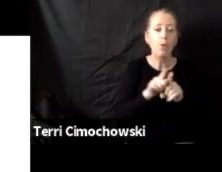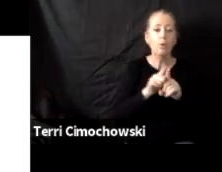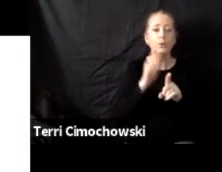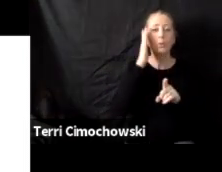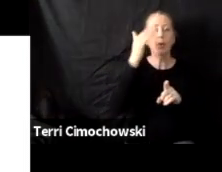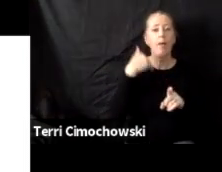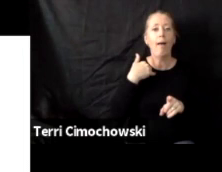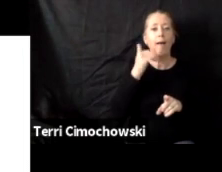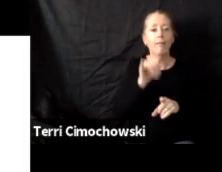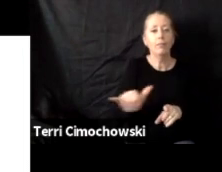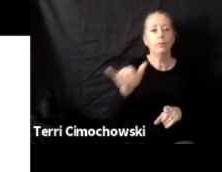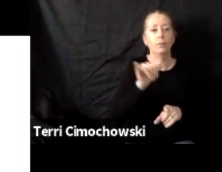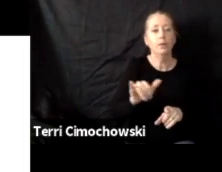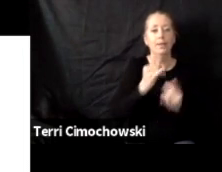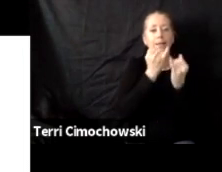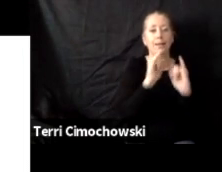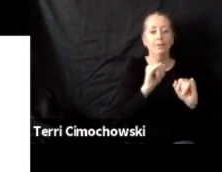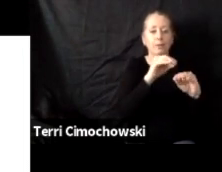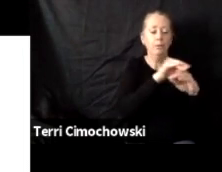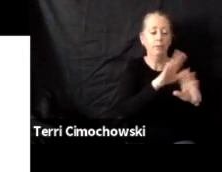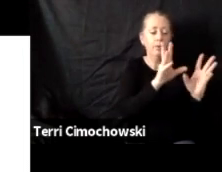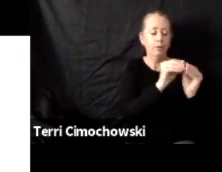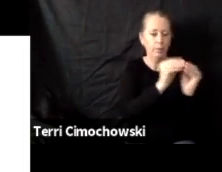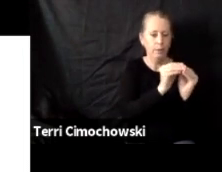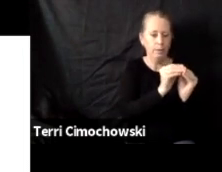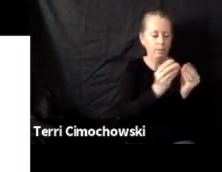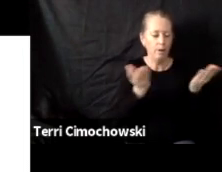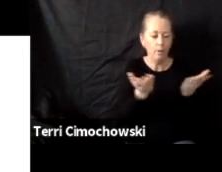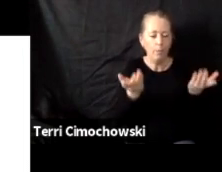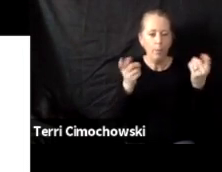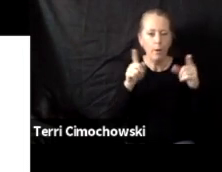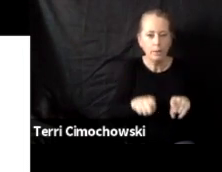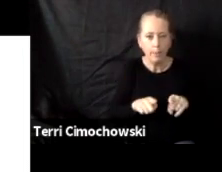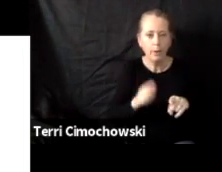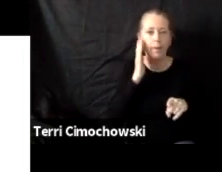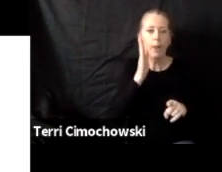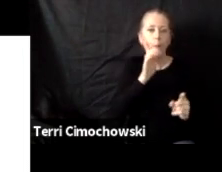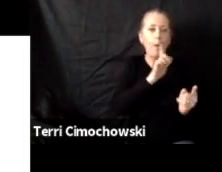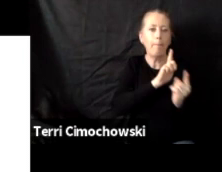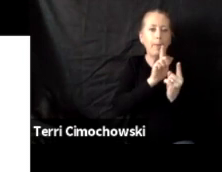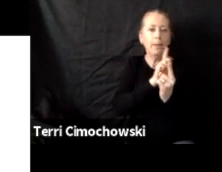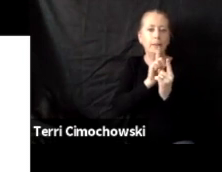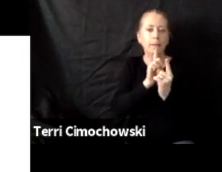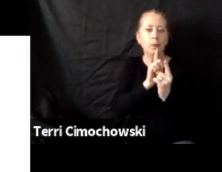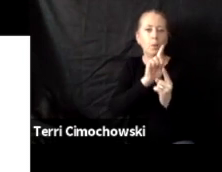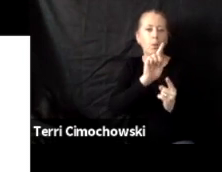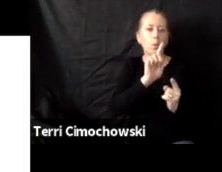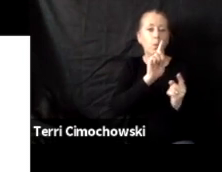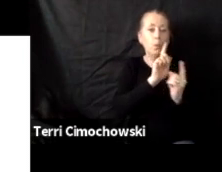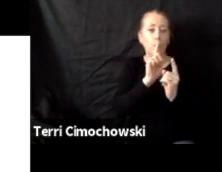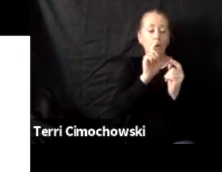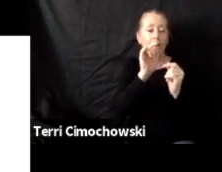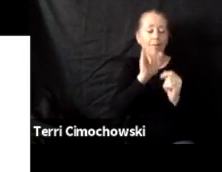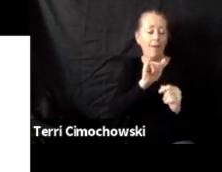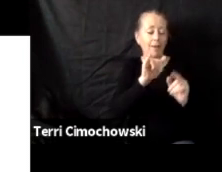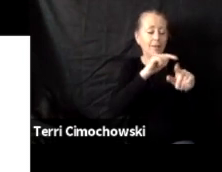routine individual advisor meetings. This is where the student will meet with their advisor one-on-one. That's a time for the teacher to really